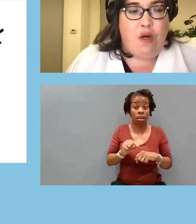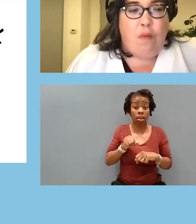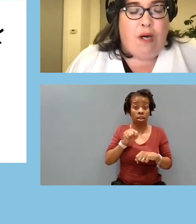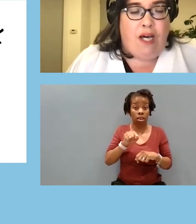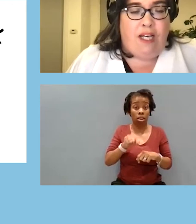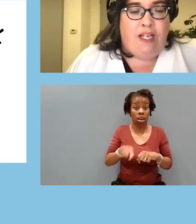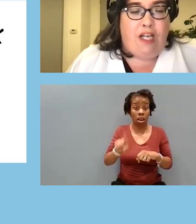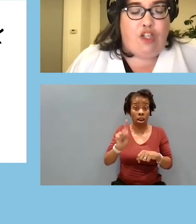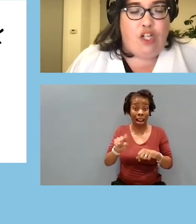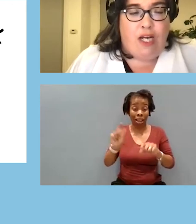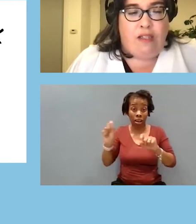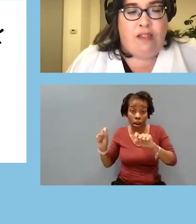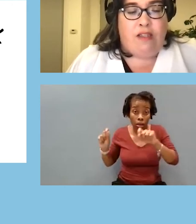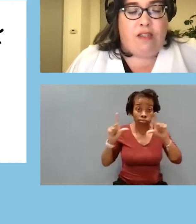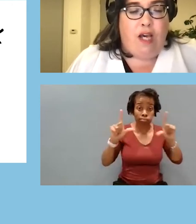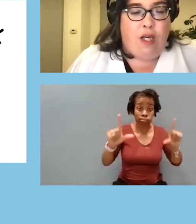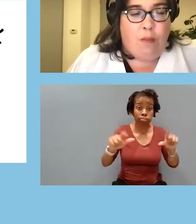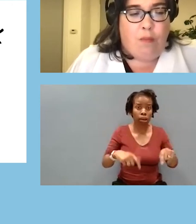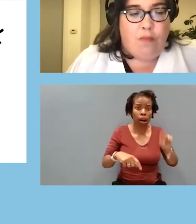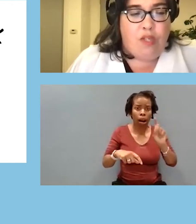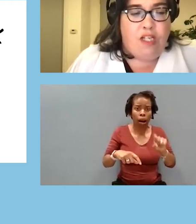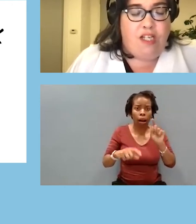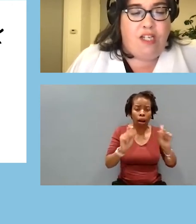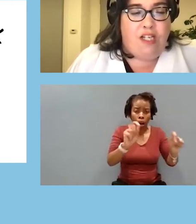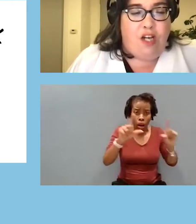punctuated by Shannon's